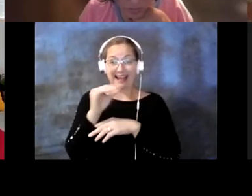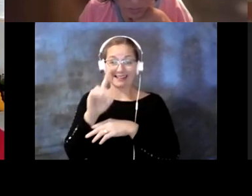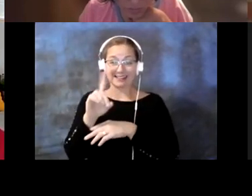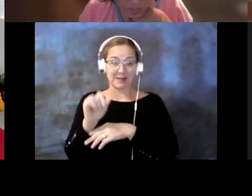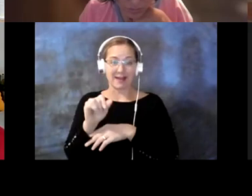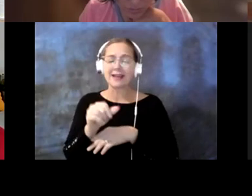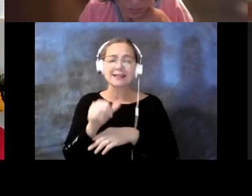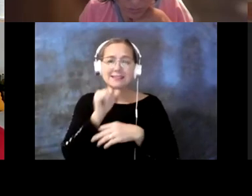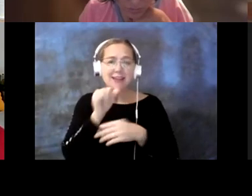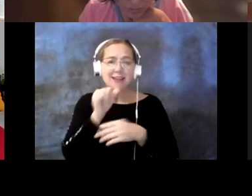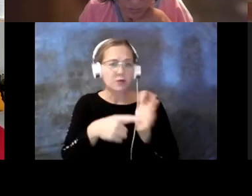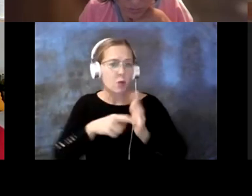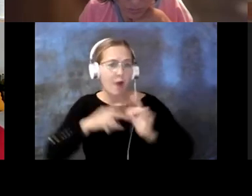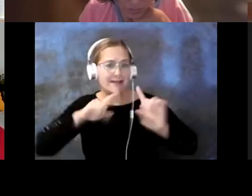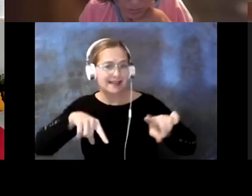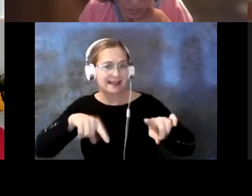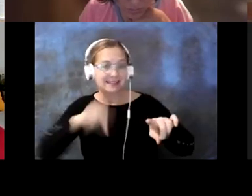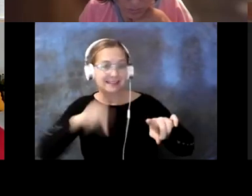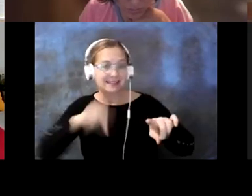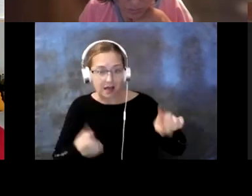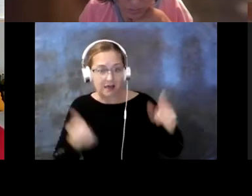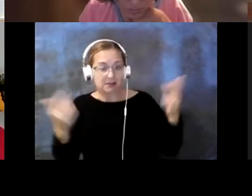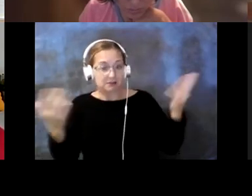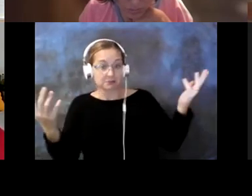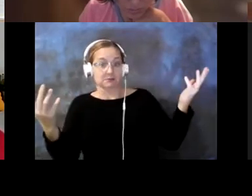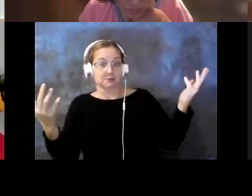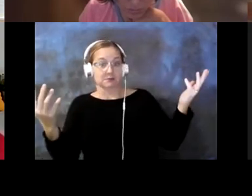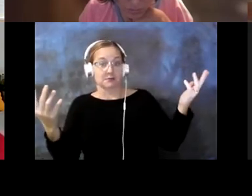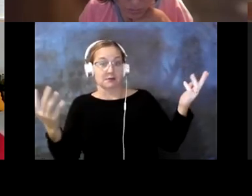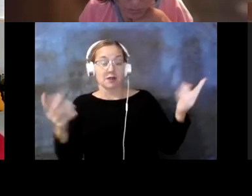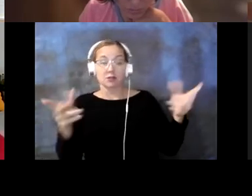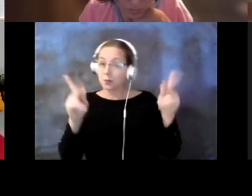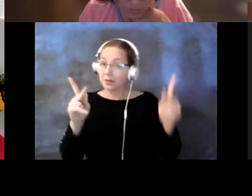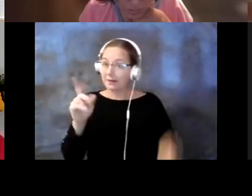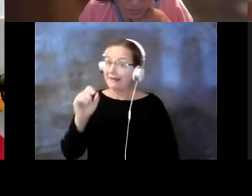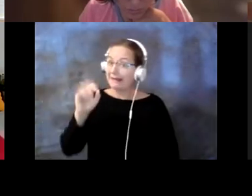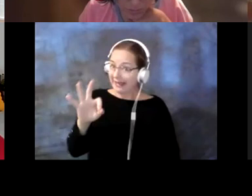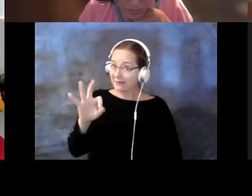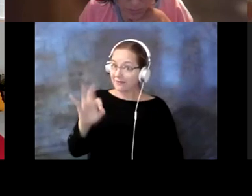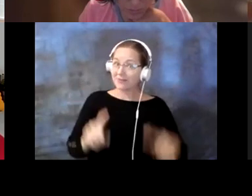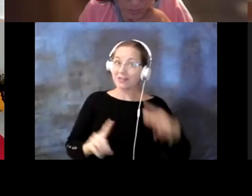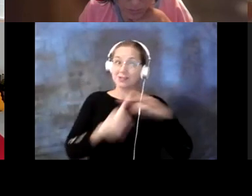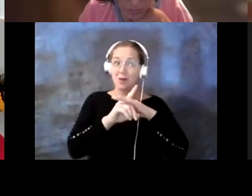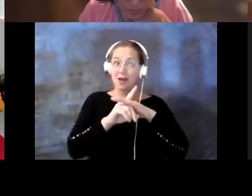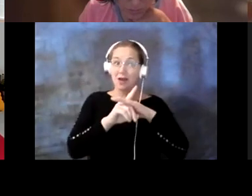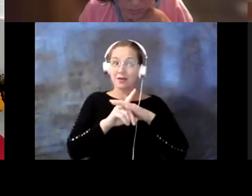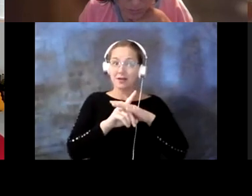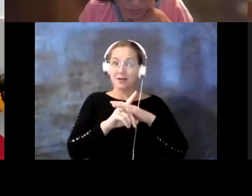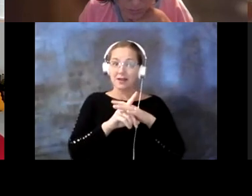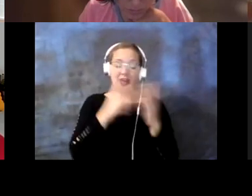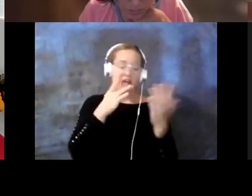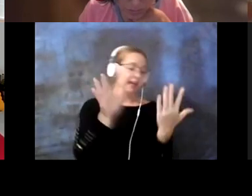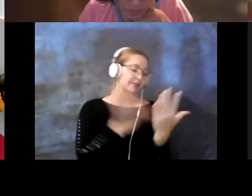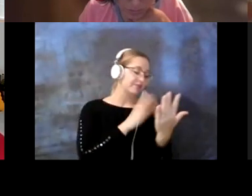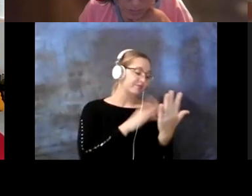even a required attendance at lecture. So people, if they show up, they're on their gadgets, they're not